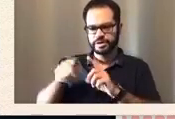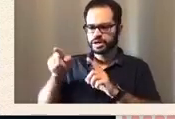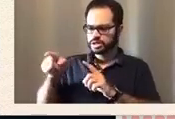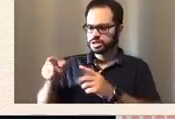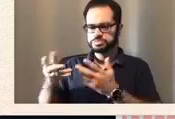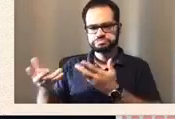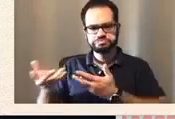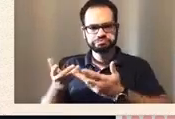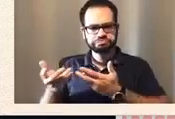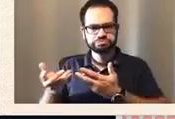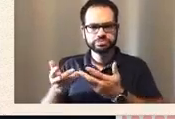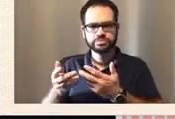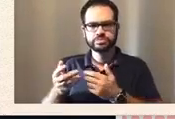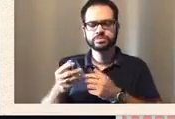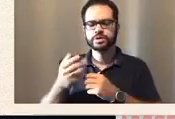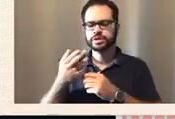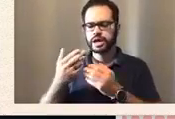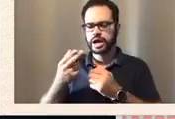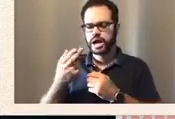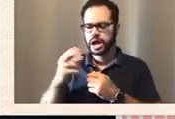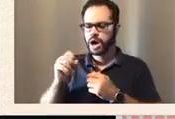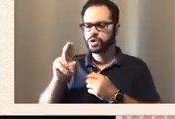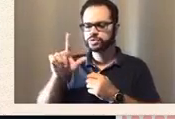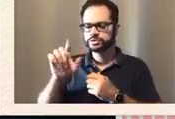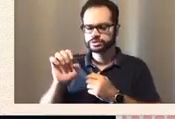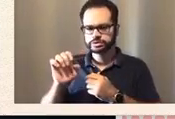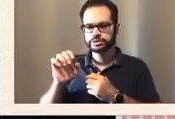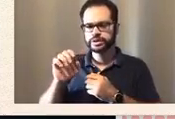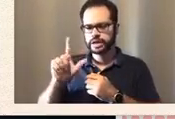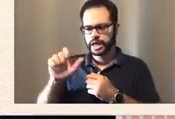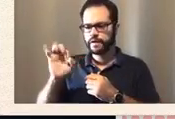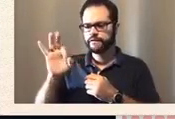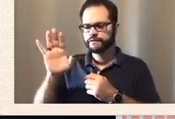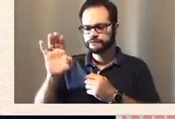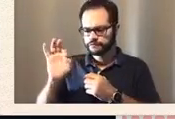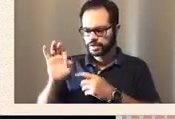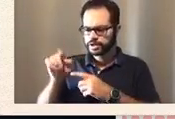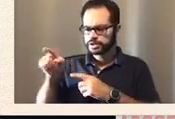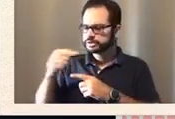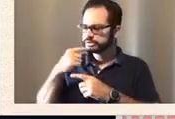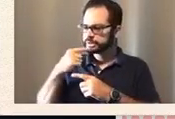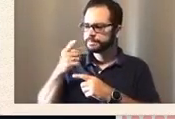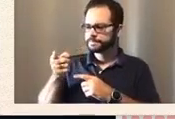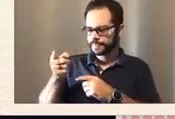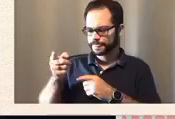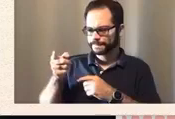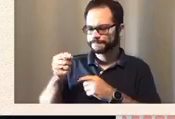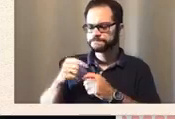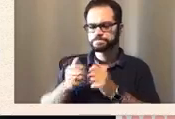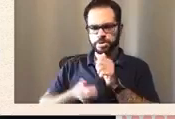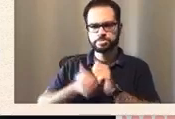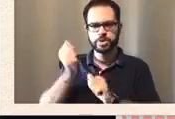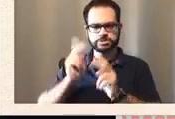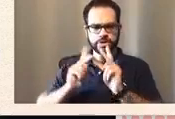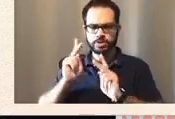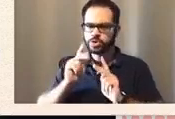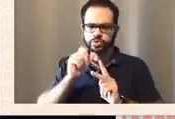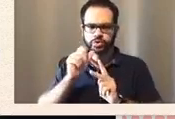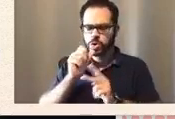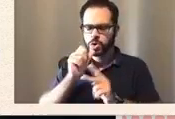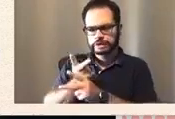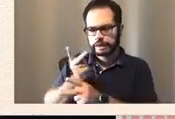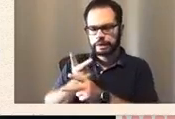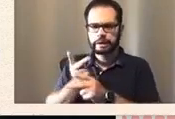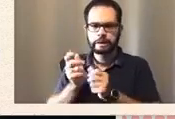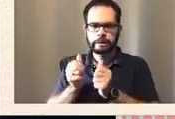with respect. And the house elf points out to Harry that, most wizards don't treat house elves with the respect he's